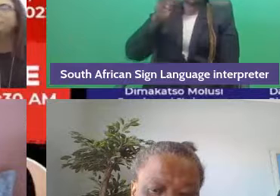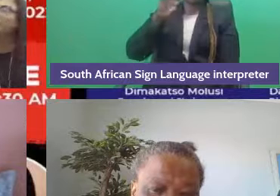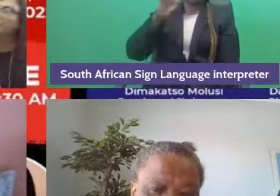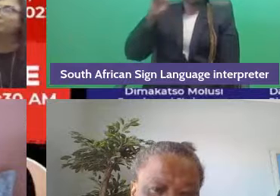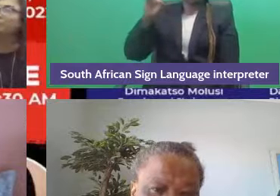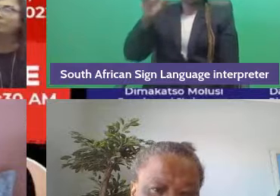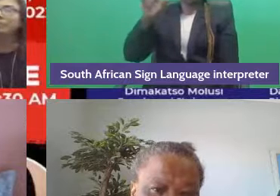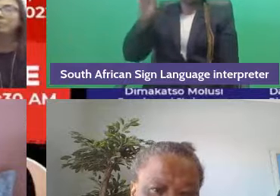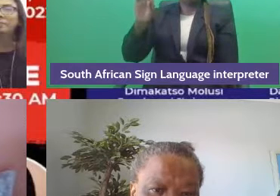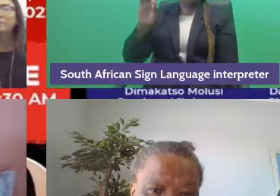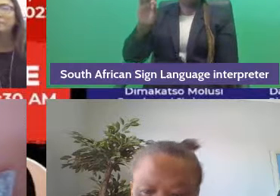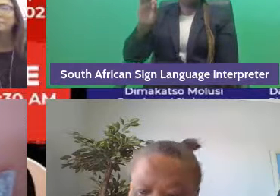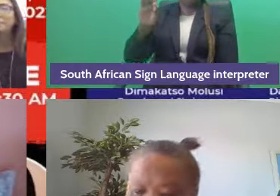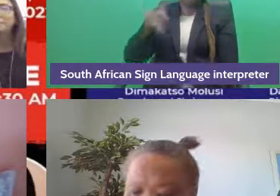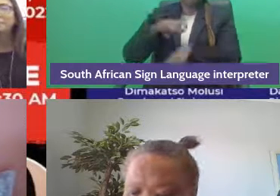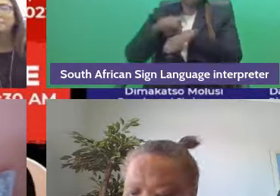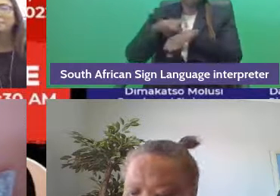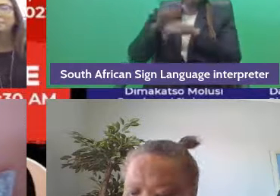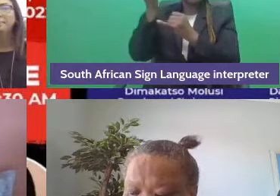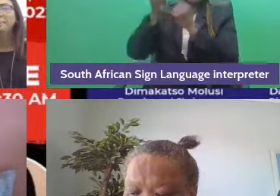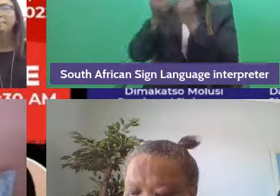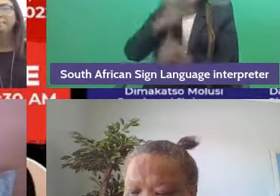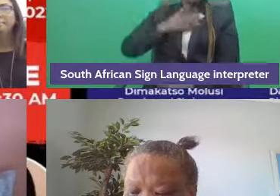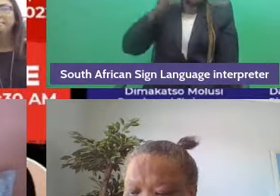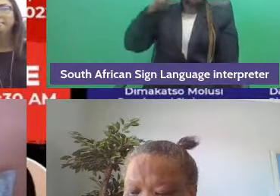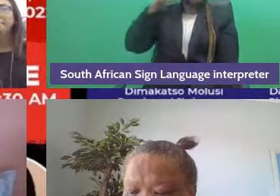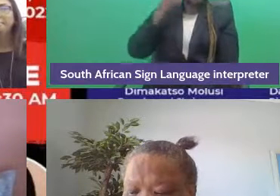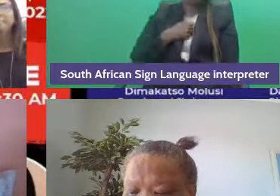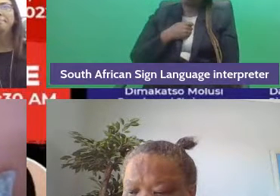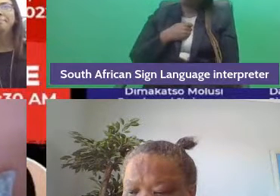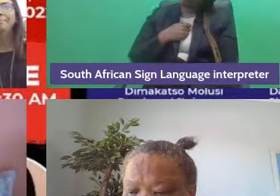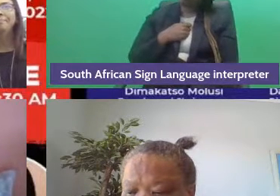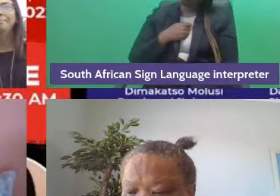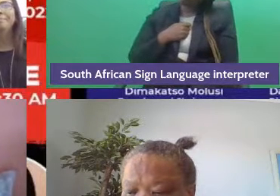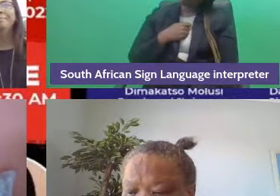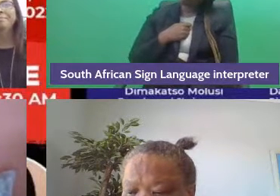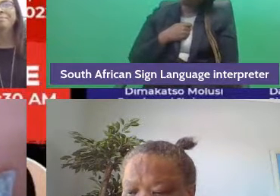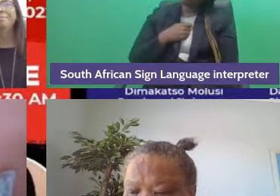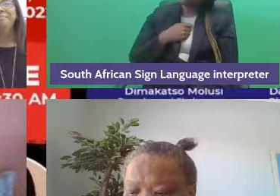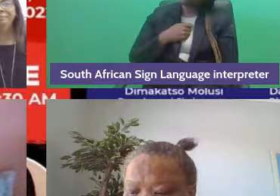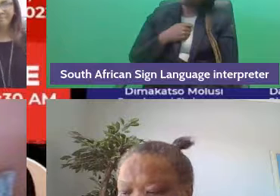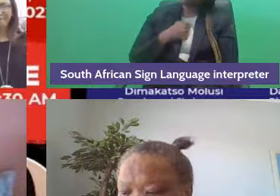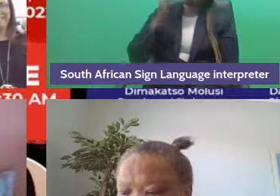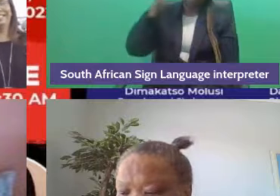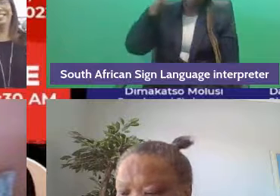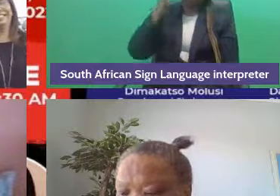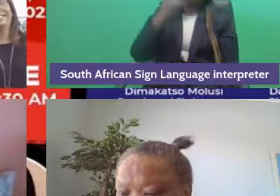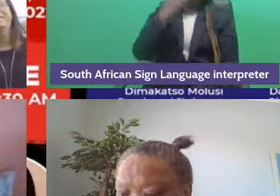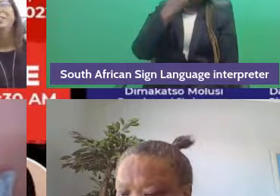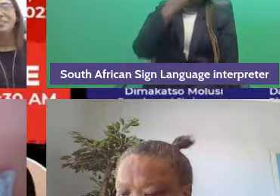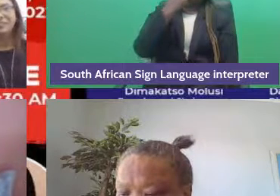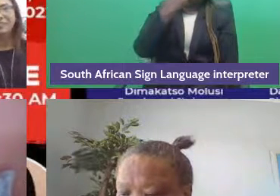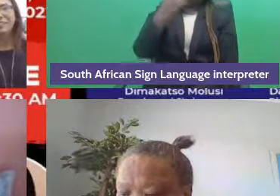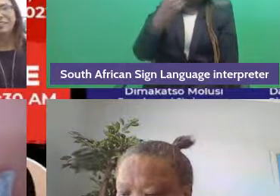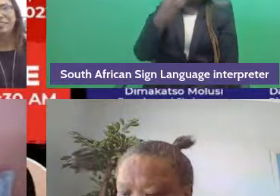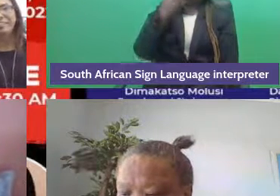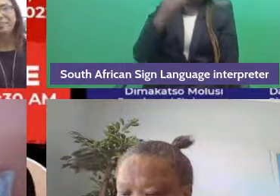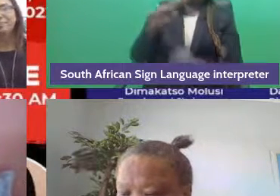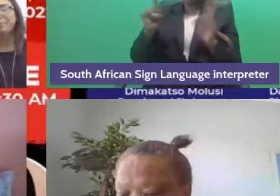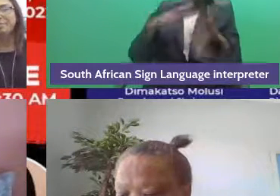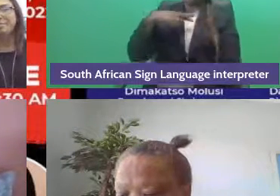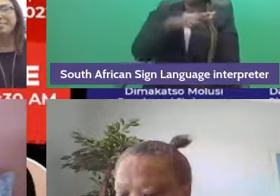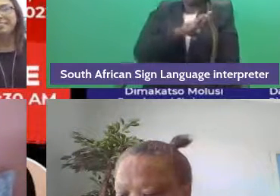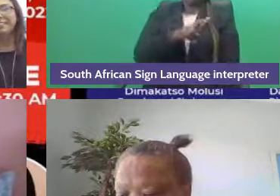was first given my sign name, I thought, okay, I know I have a long, big nose, but that is very rude. And then